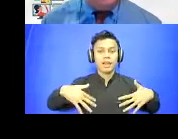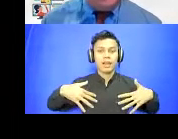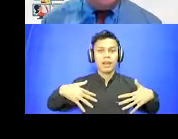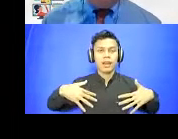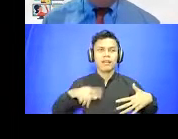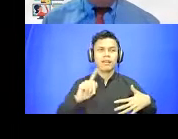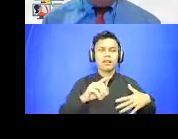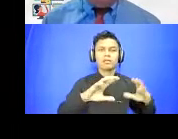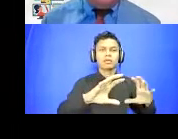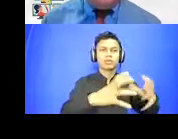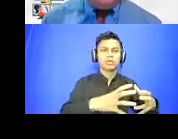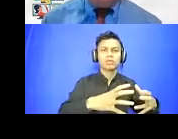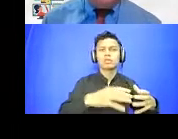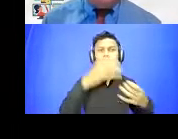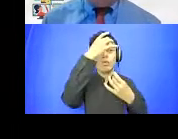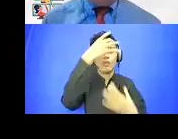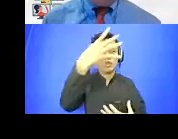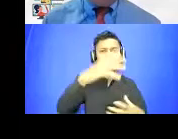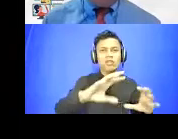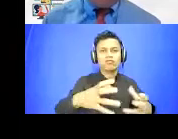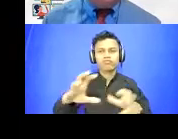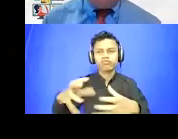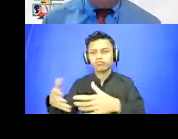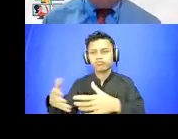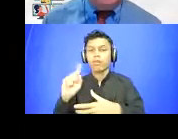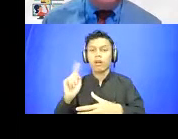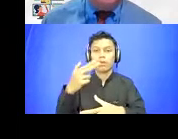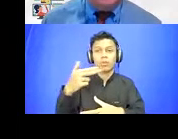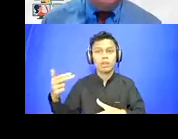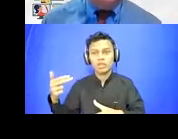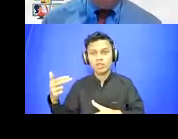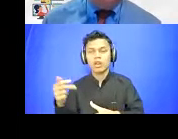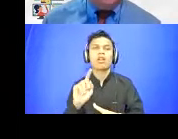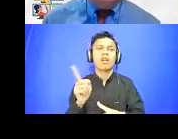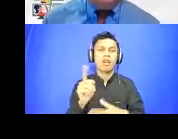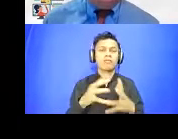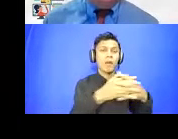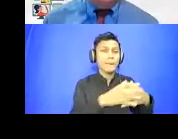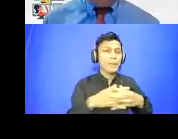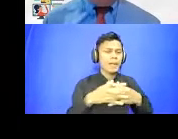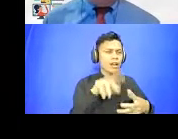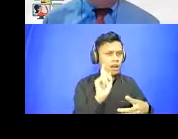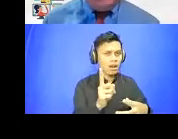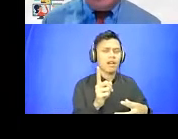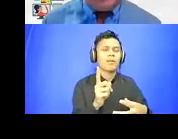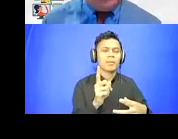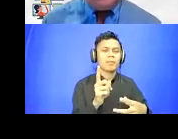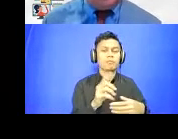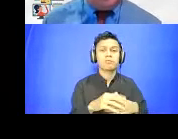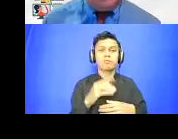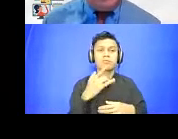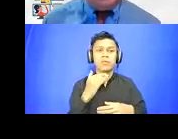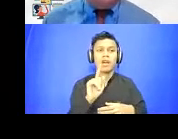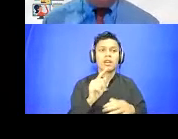in Indonesia. In the United States, we have them, for example, the National Association of Social Workers, a very